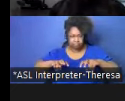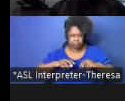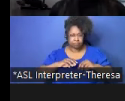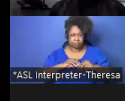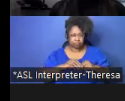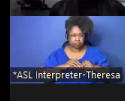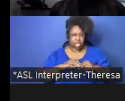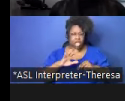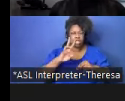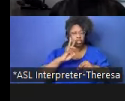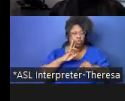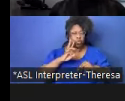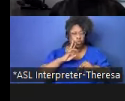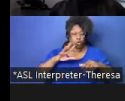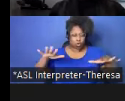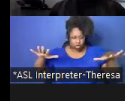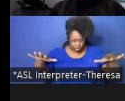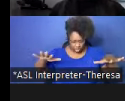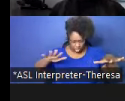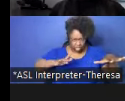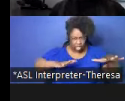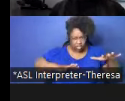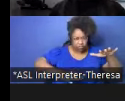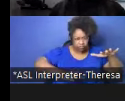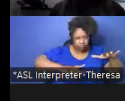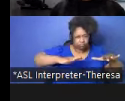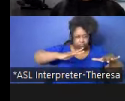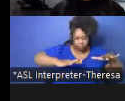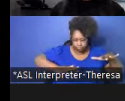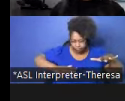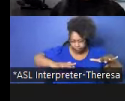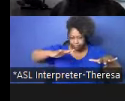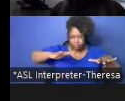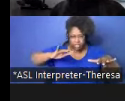that area from a stormwater